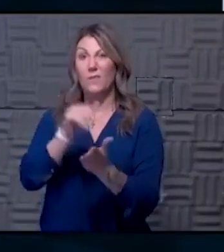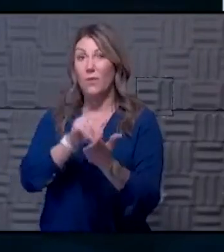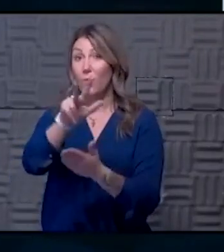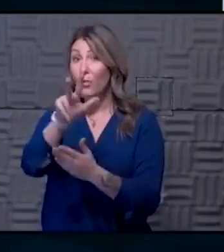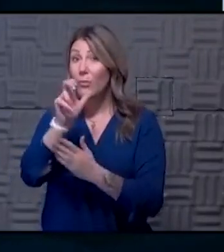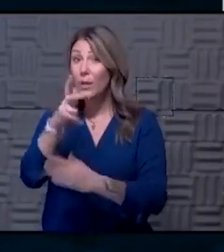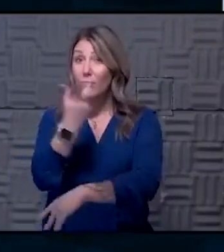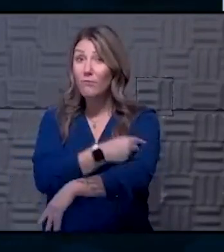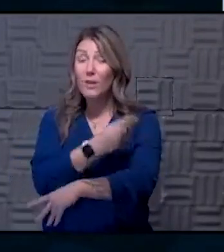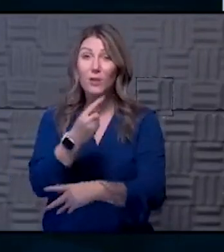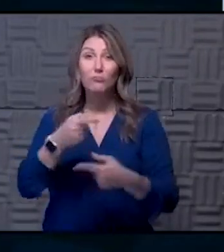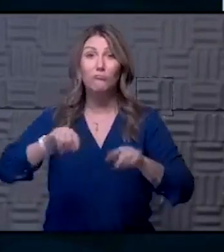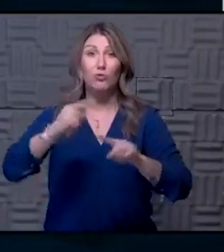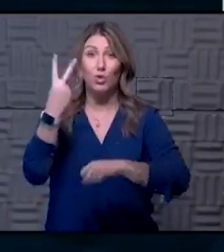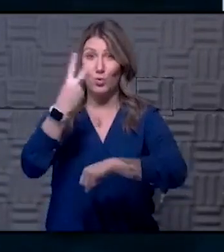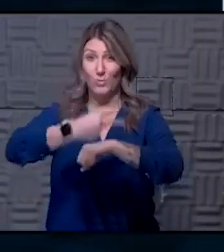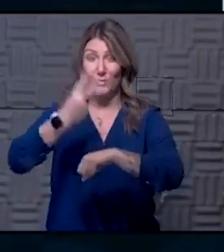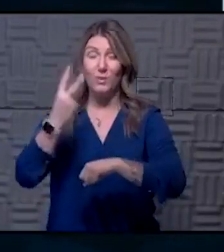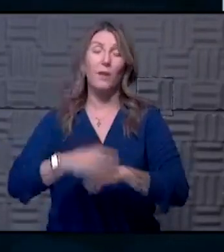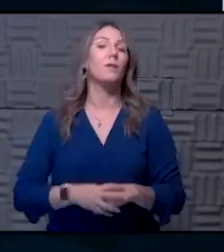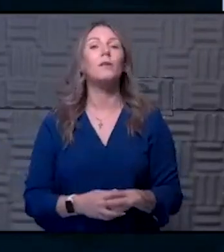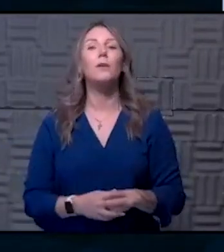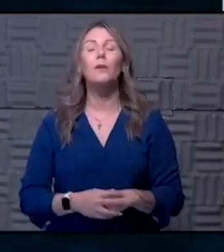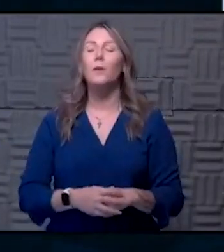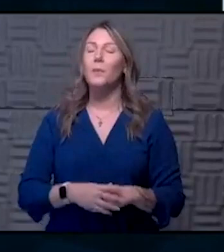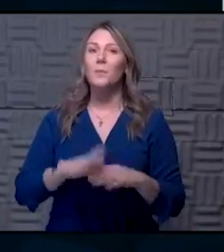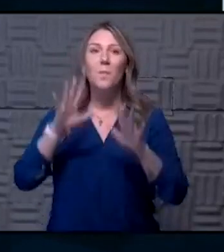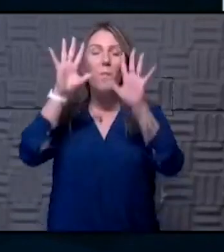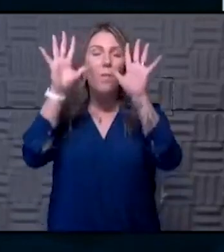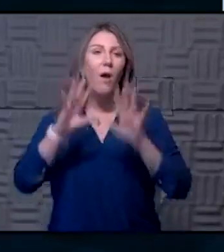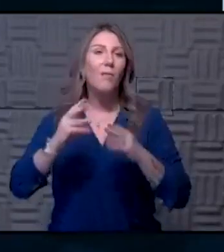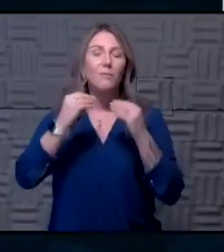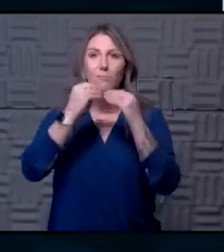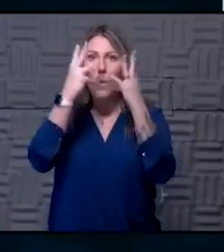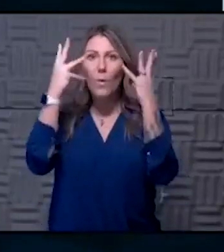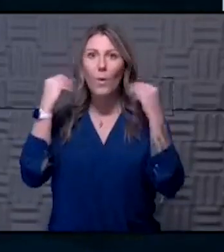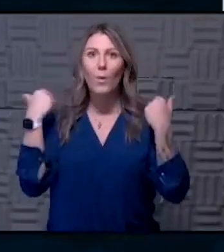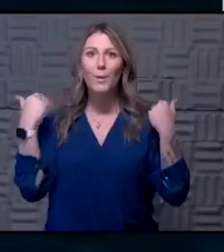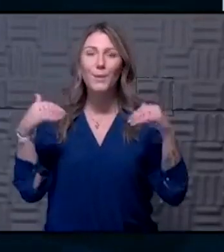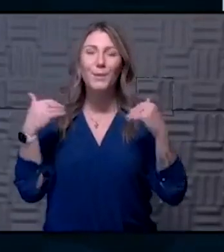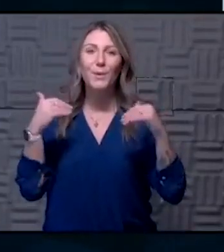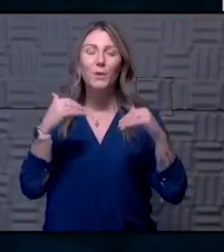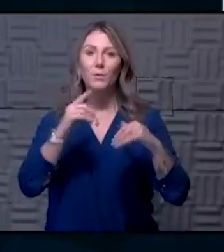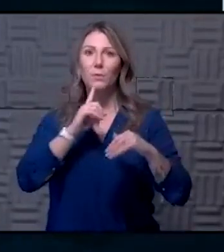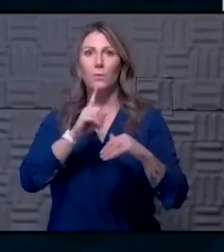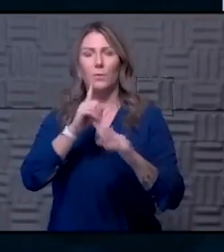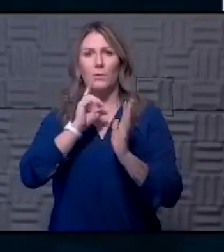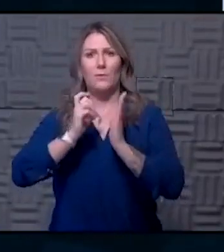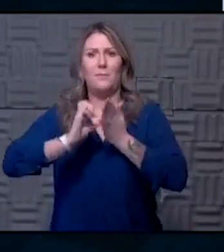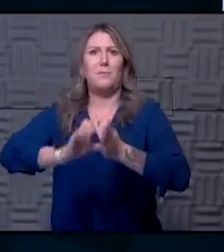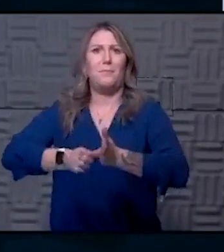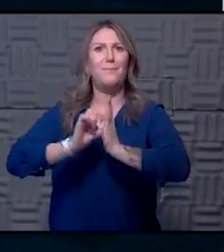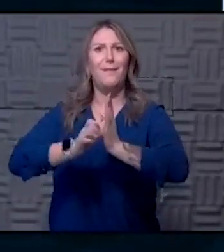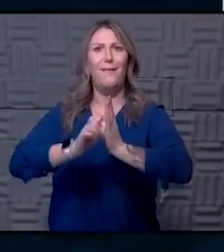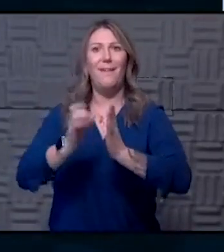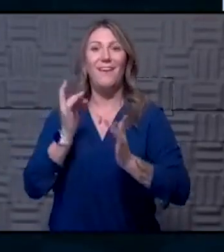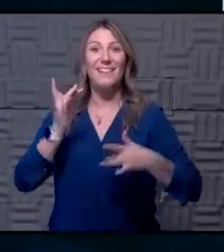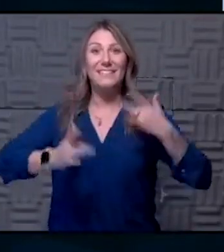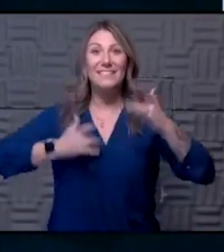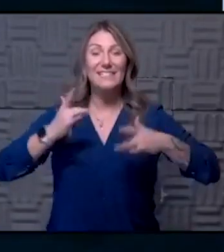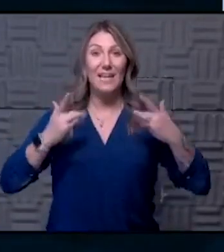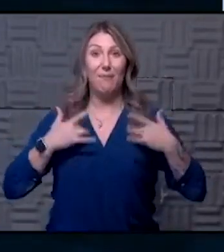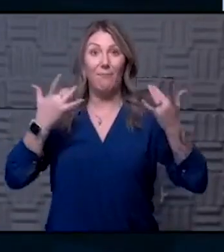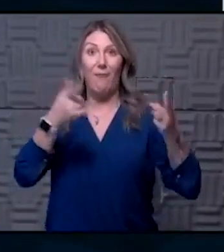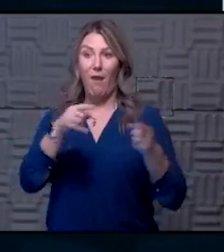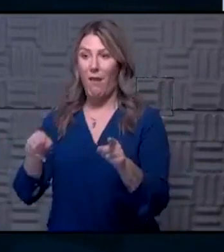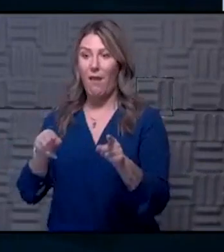the 2-day event. And so the weather was beautiful, and it was really a very impressive and exciting event for